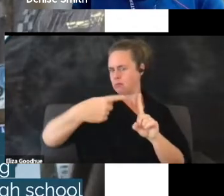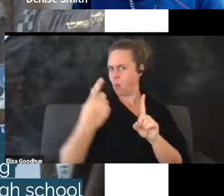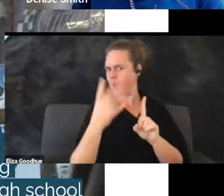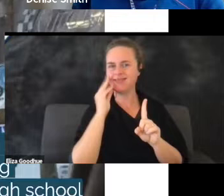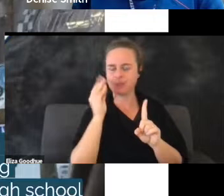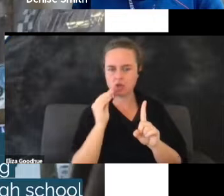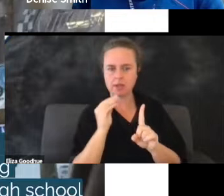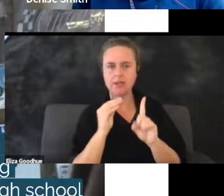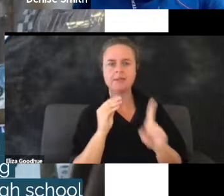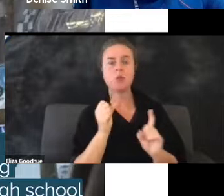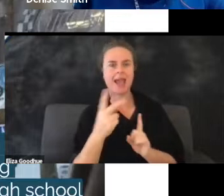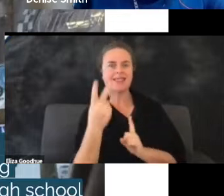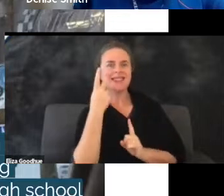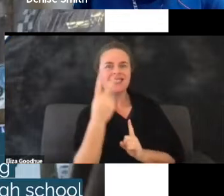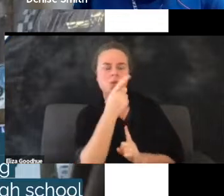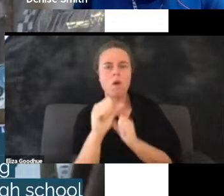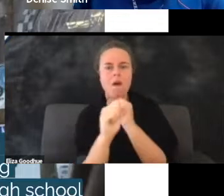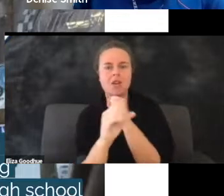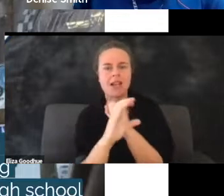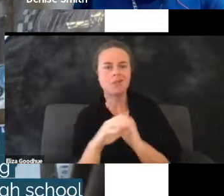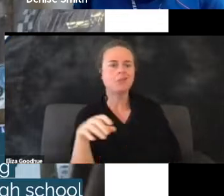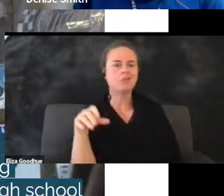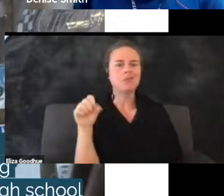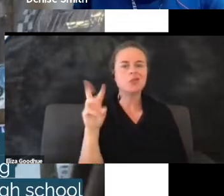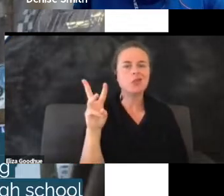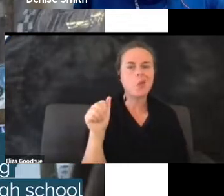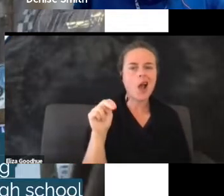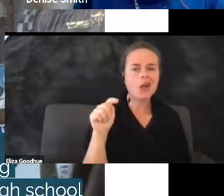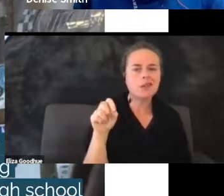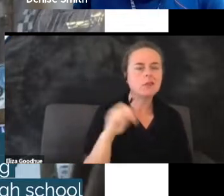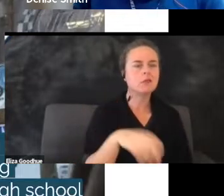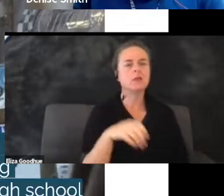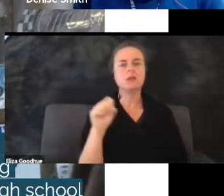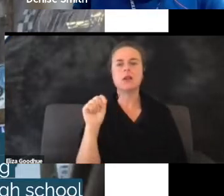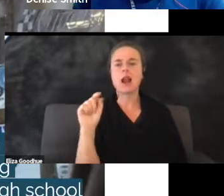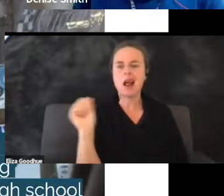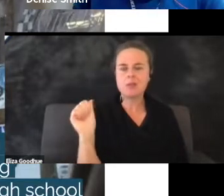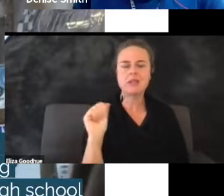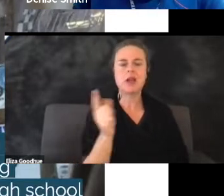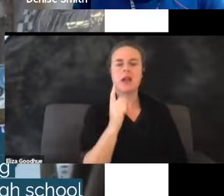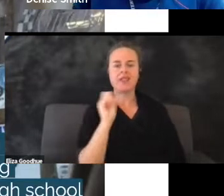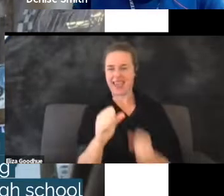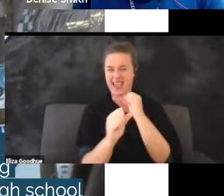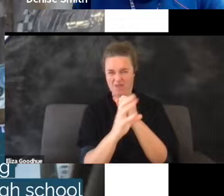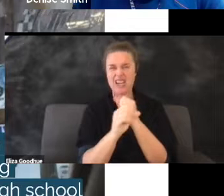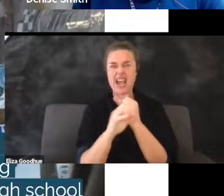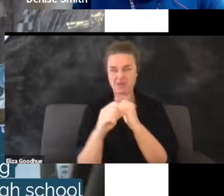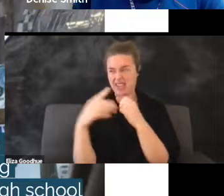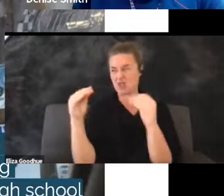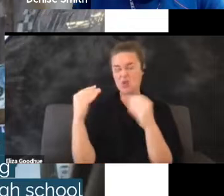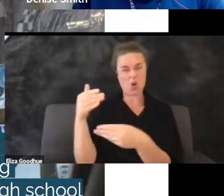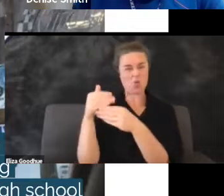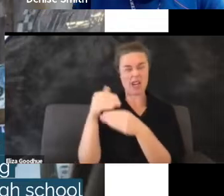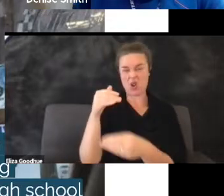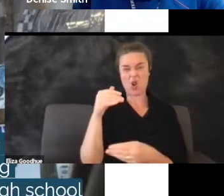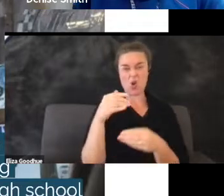but really it's the high density. What you can see kind of in the words is the high density of advertisement in store windows within walking distance of area